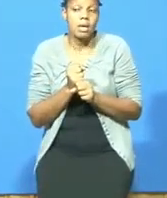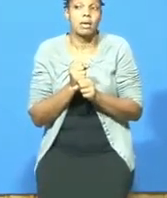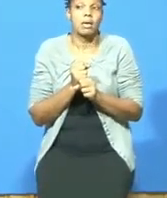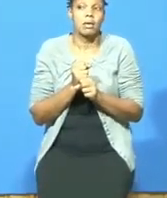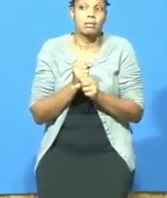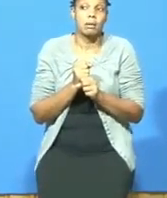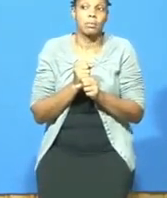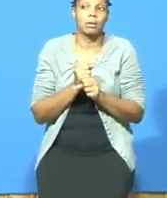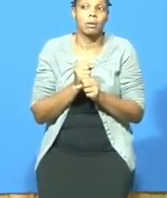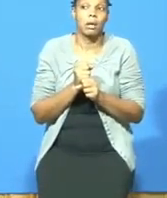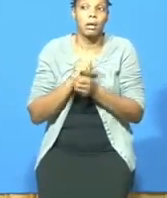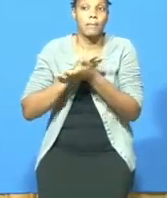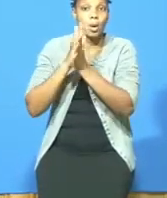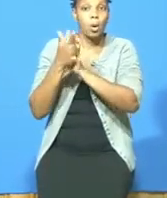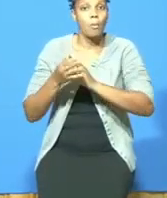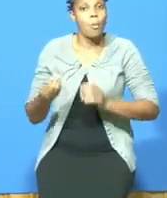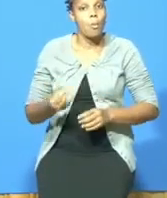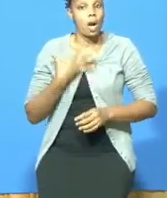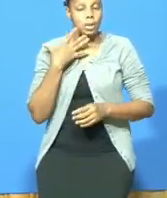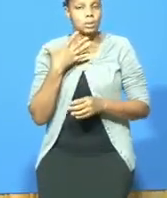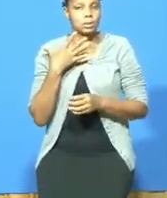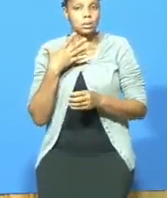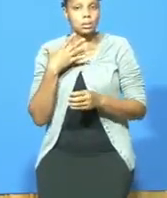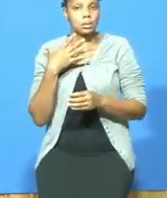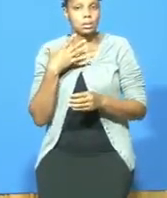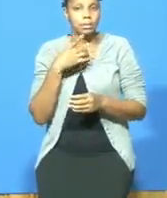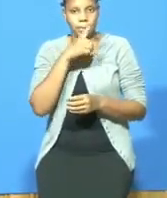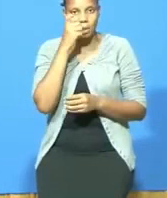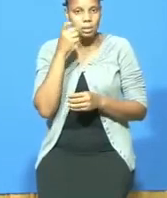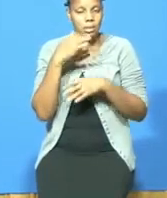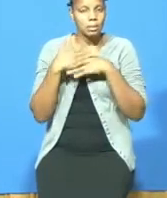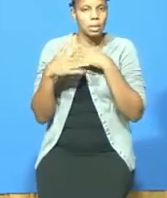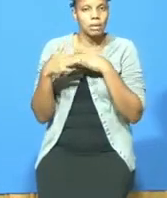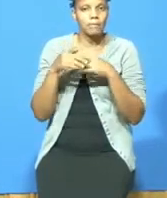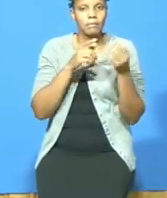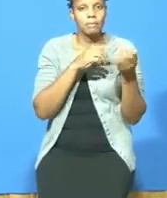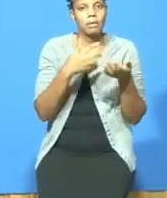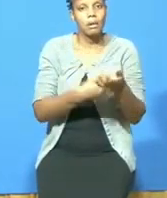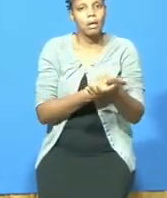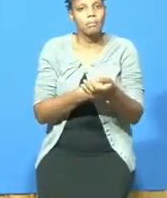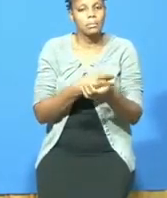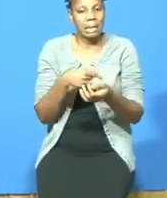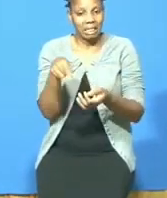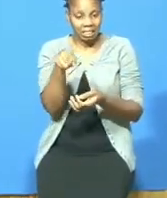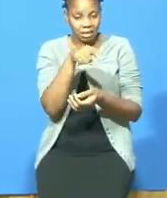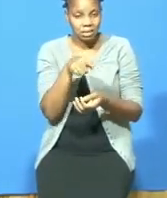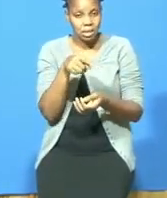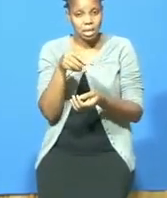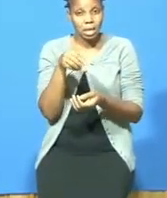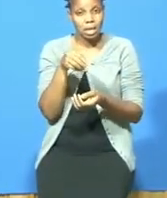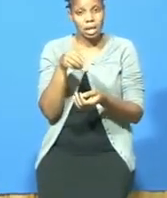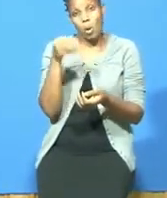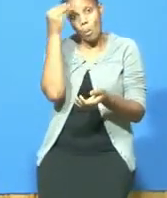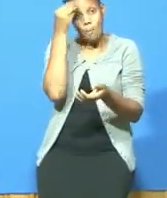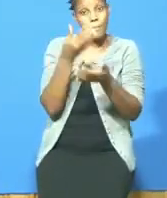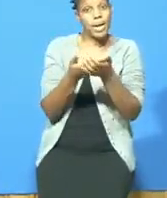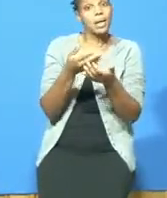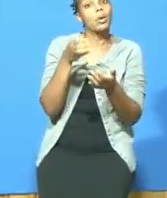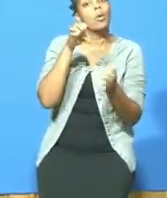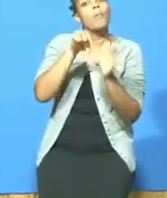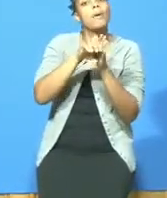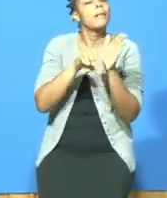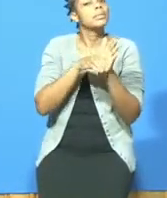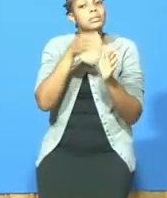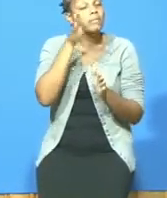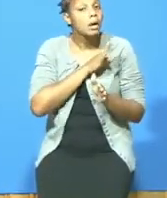white in the blood of the Lamb. These are they who stood up for the commandments of the Lord. These are they who